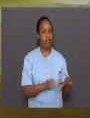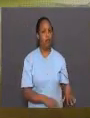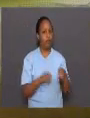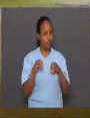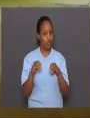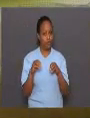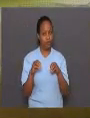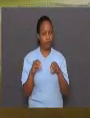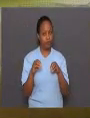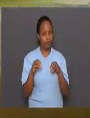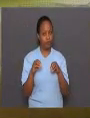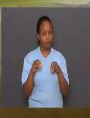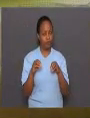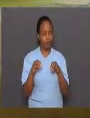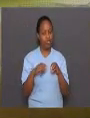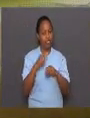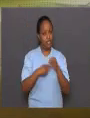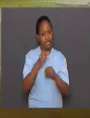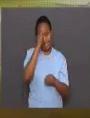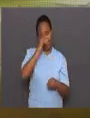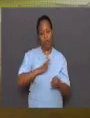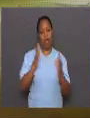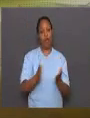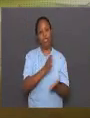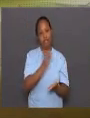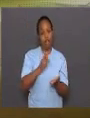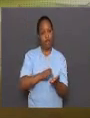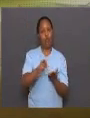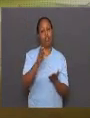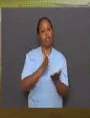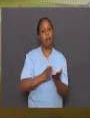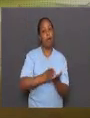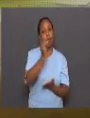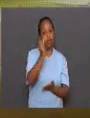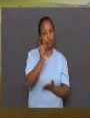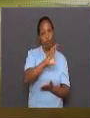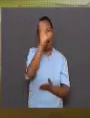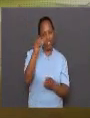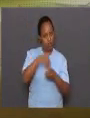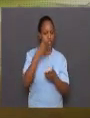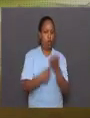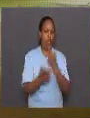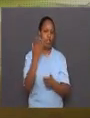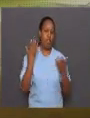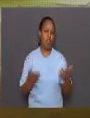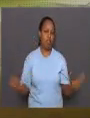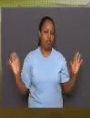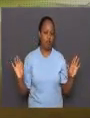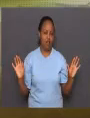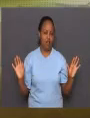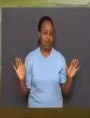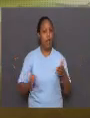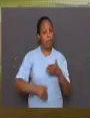Students, we have talked about human and democratic rights in Africa. In